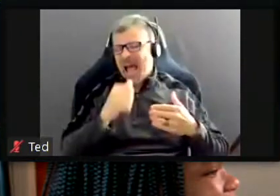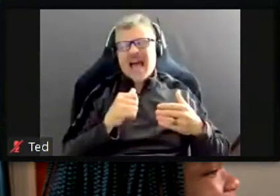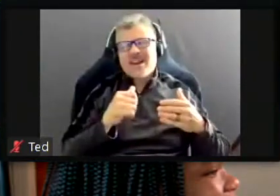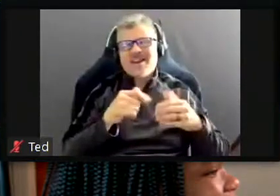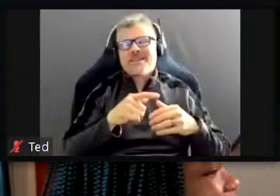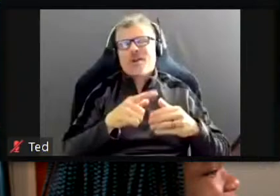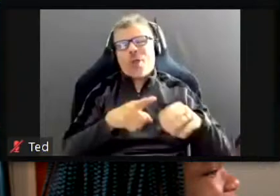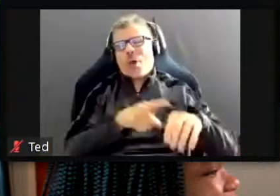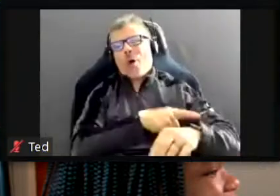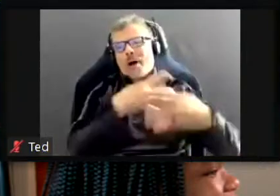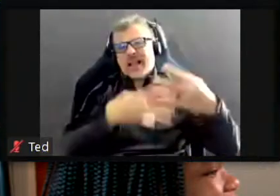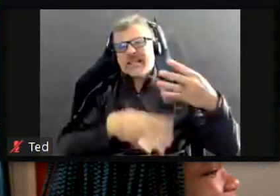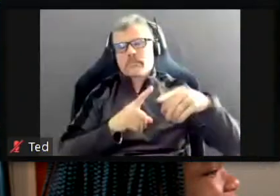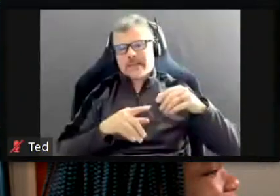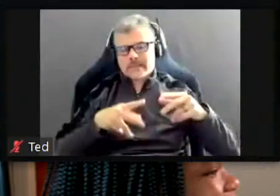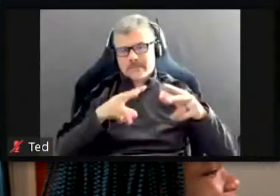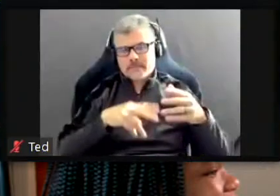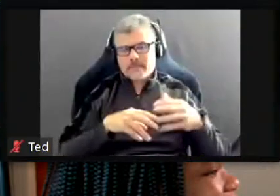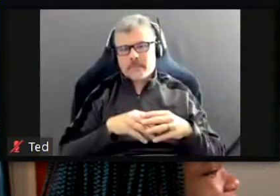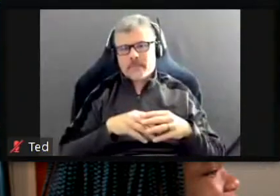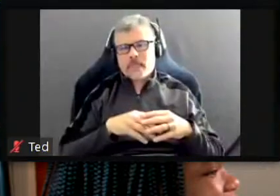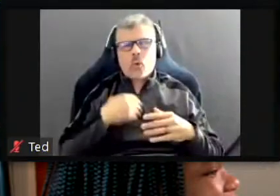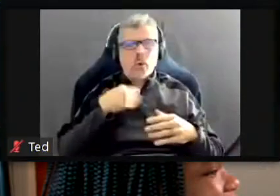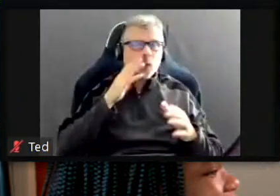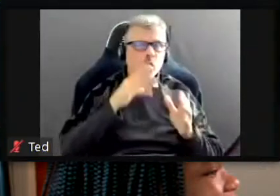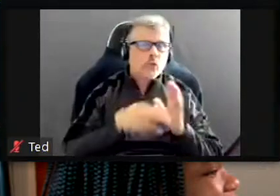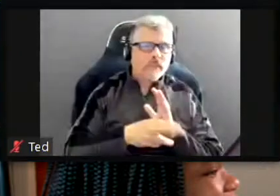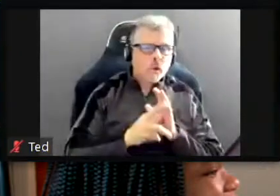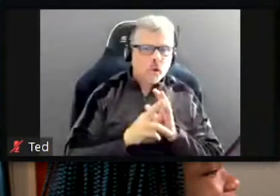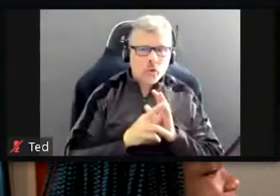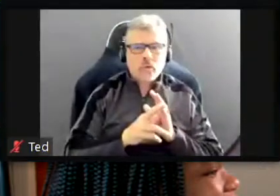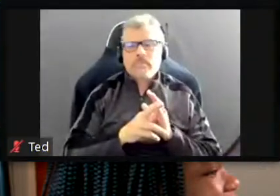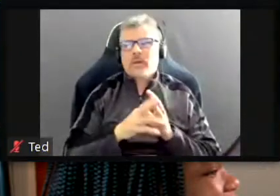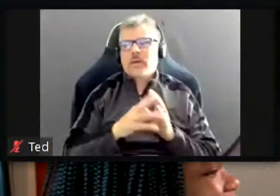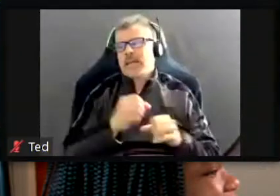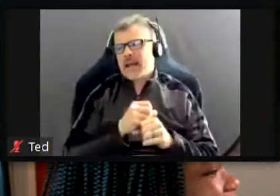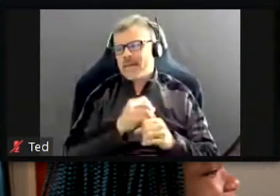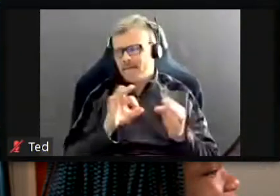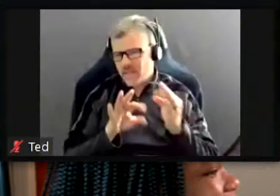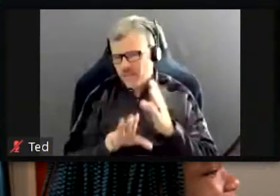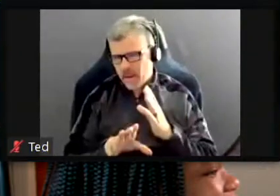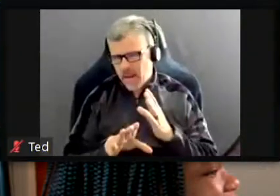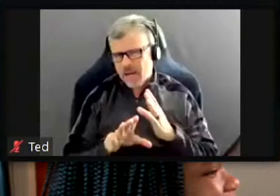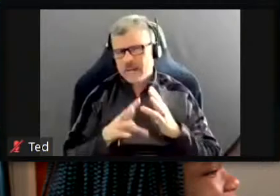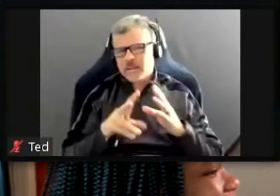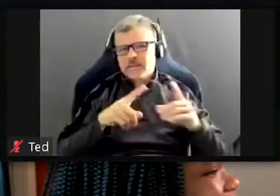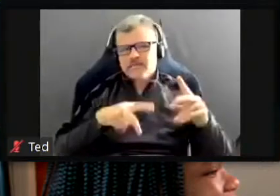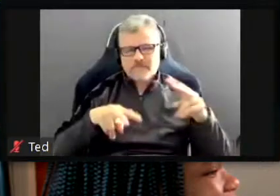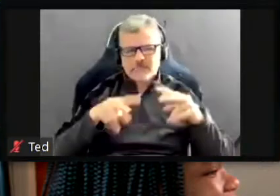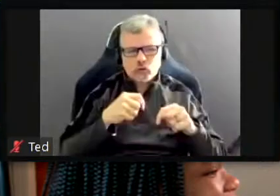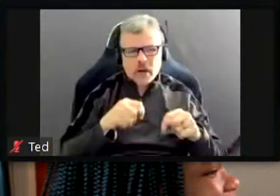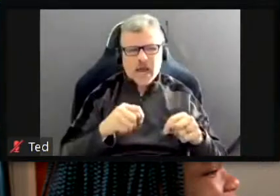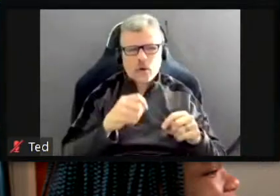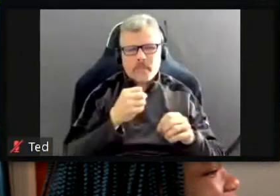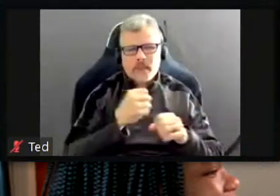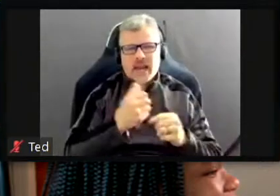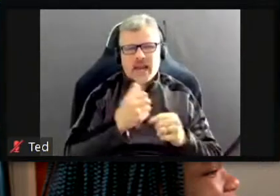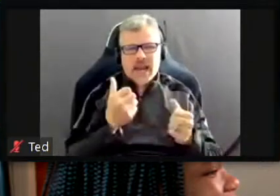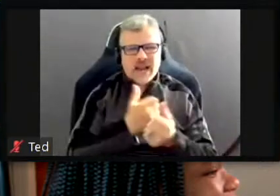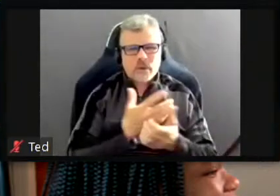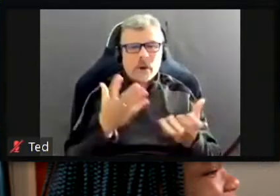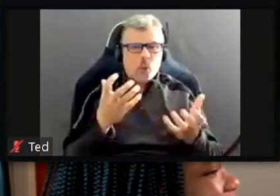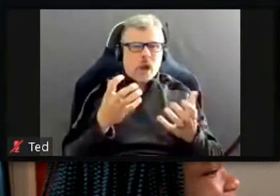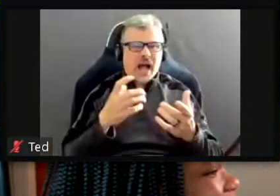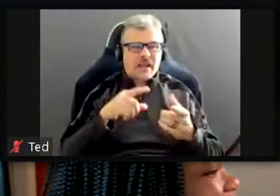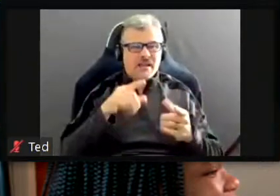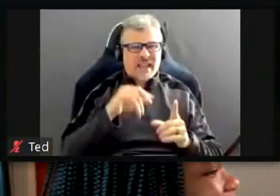we are going to review. We're going to get the feedback, and we're going to try to make everything, we want it to be